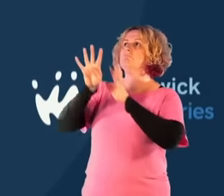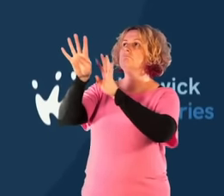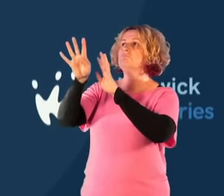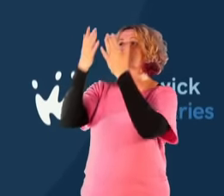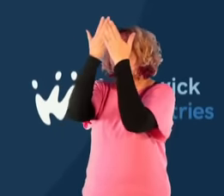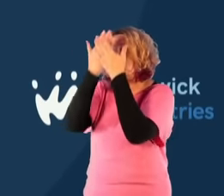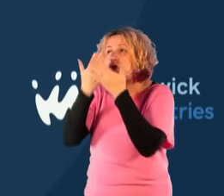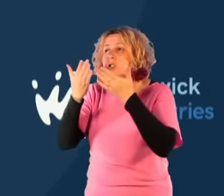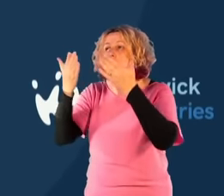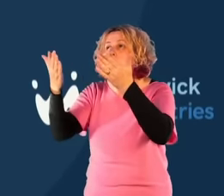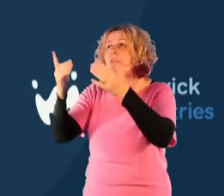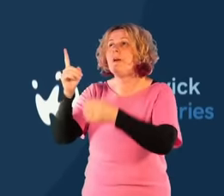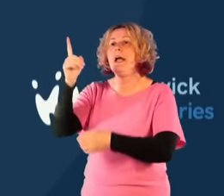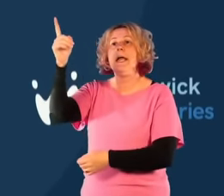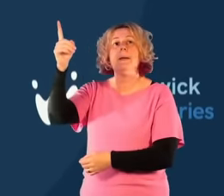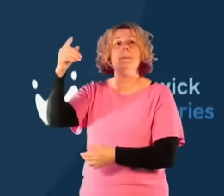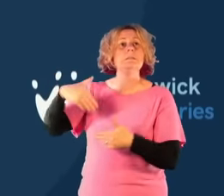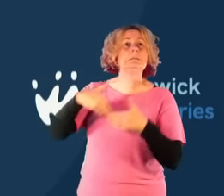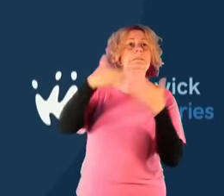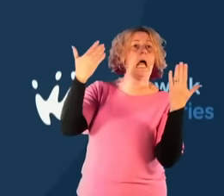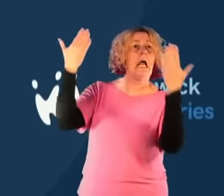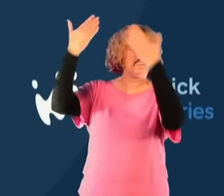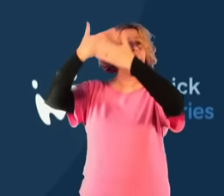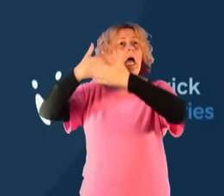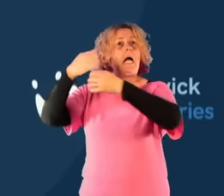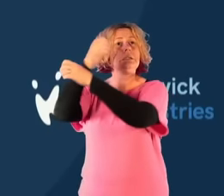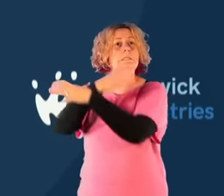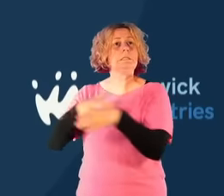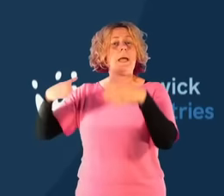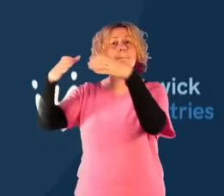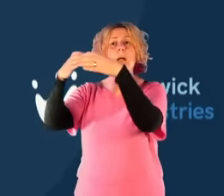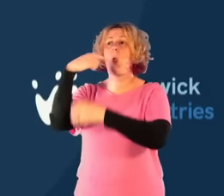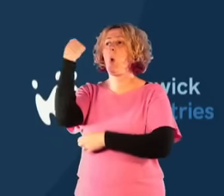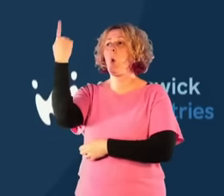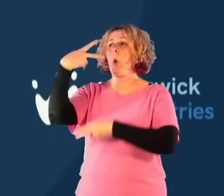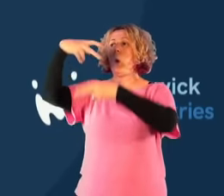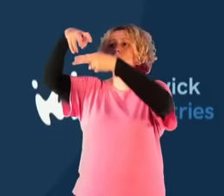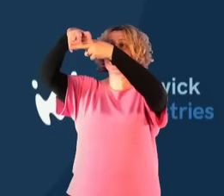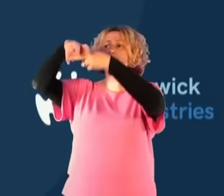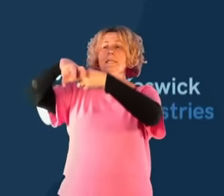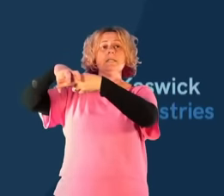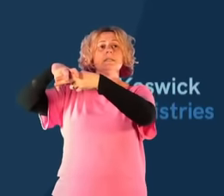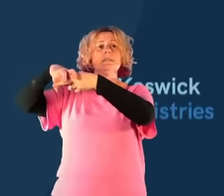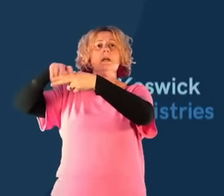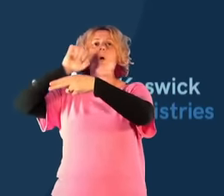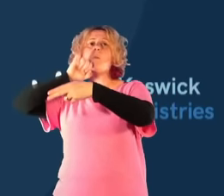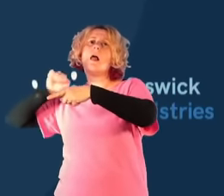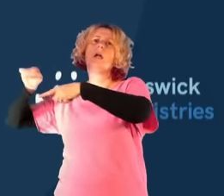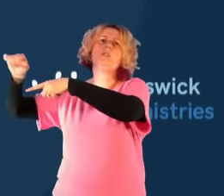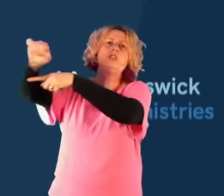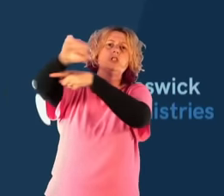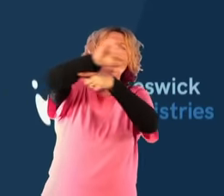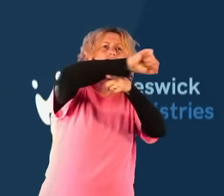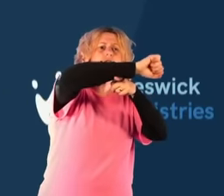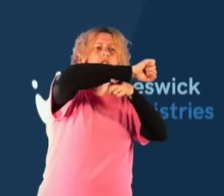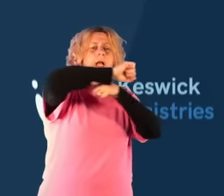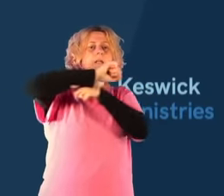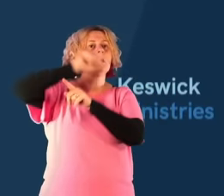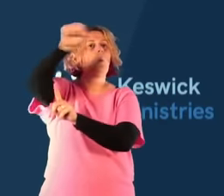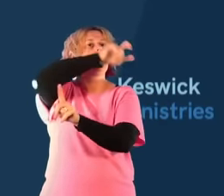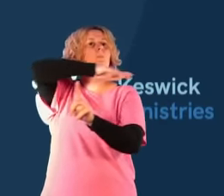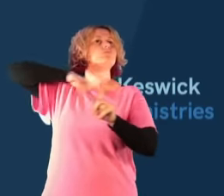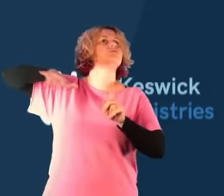and night in his temple. And he who sits on the throne will shelter them with his